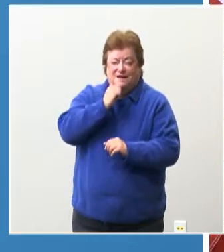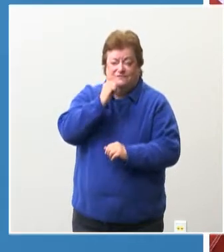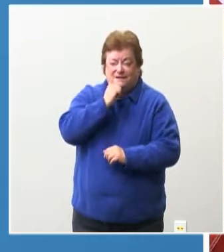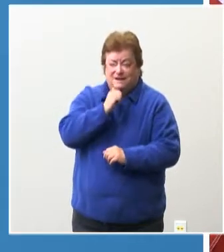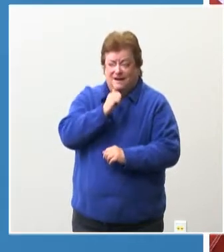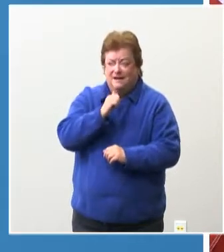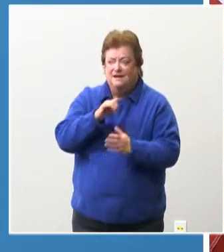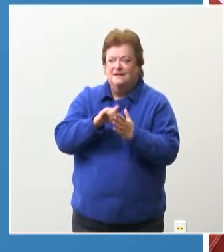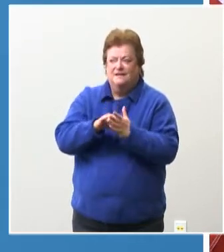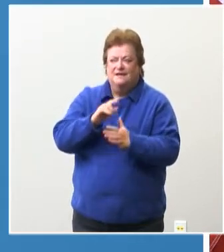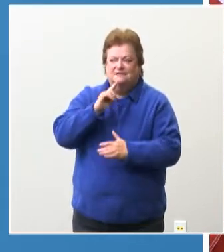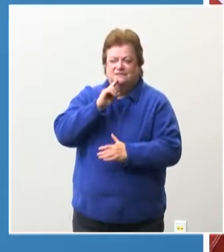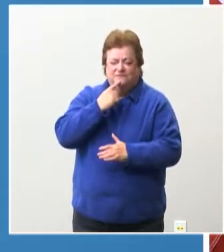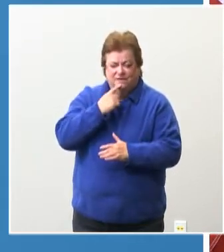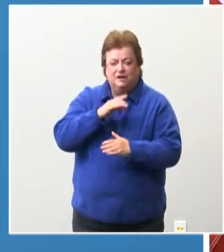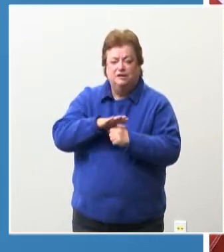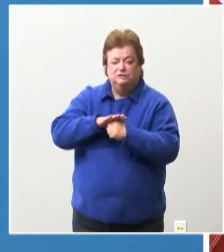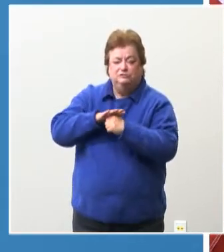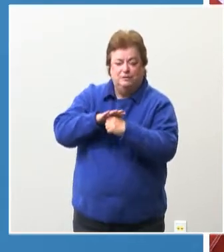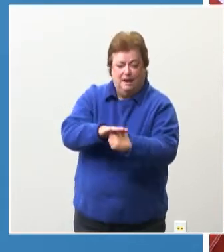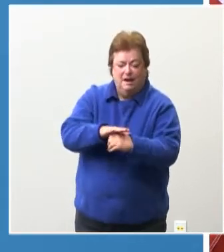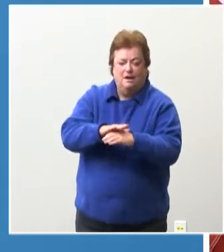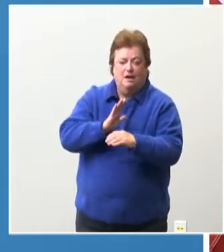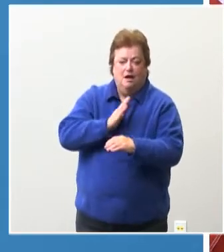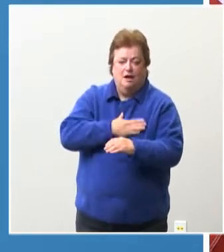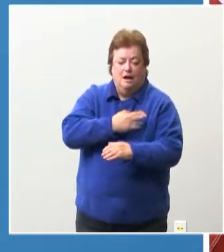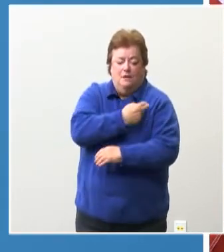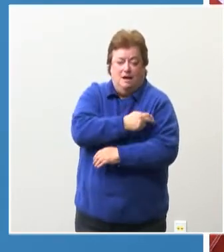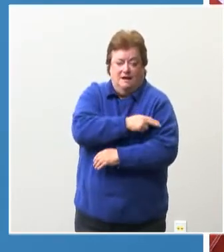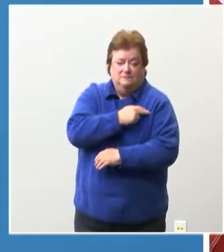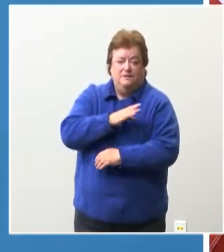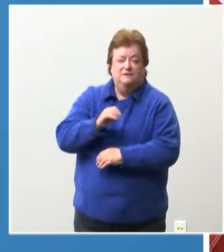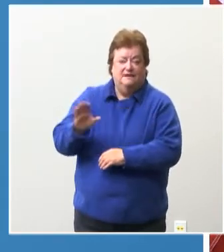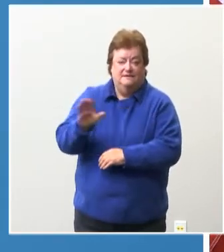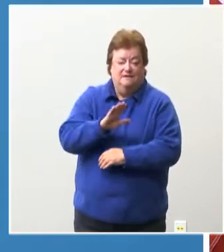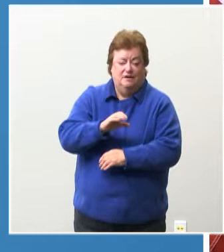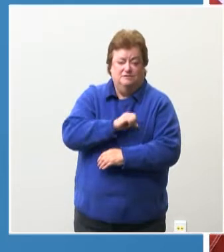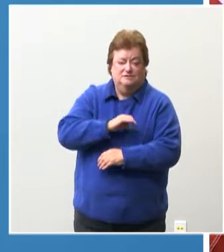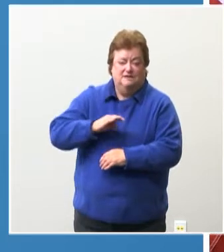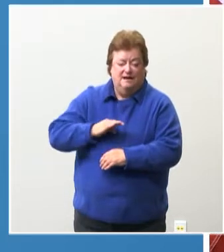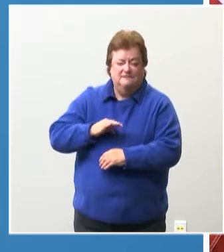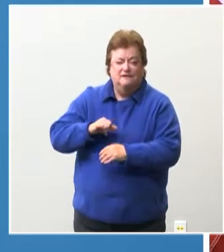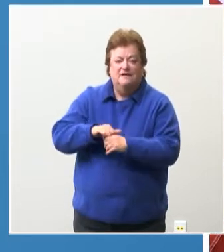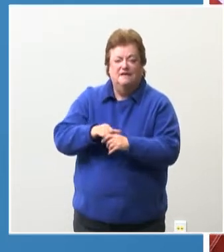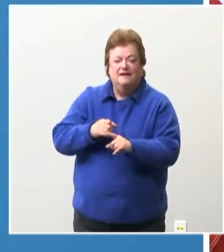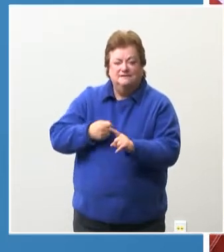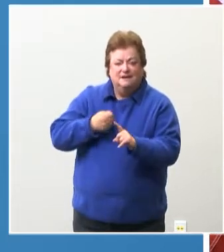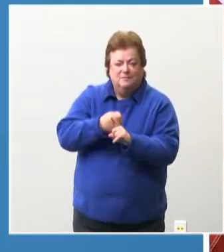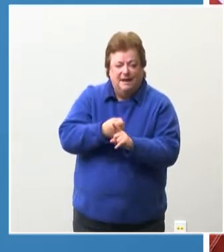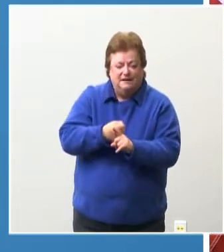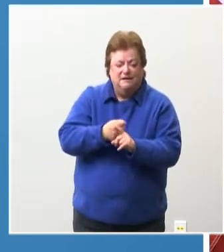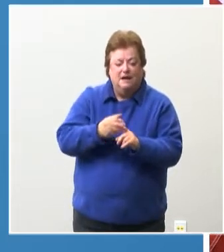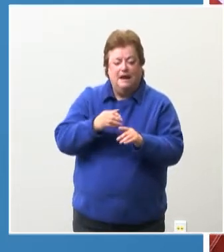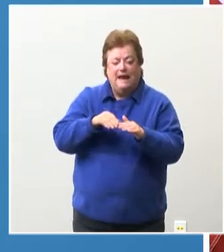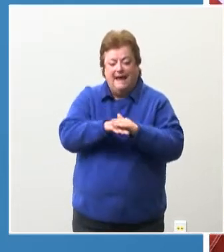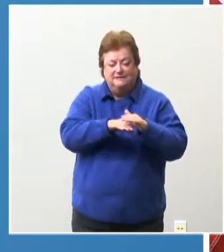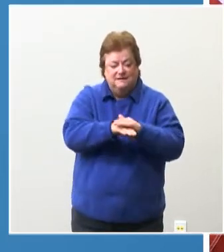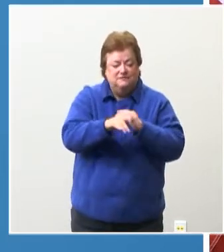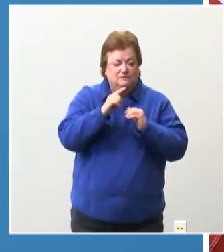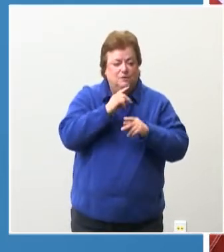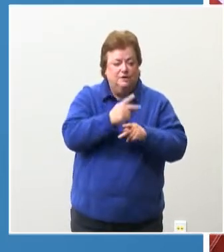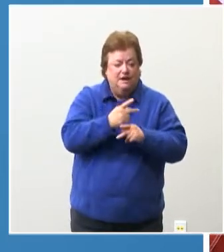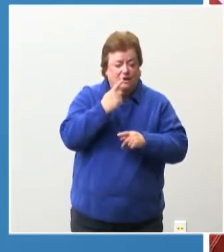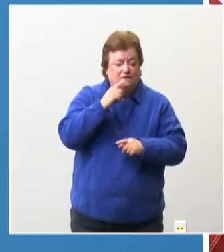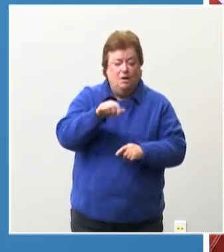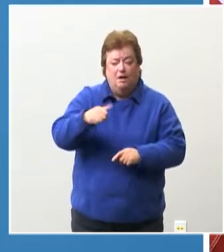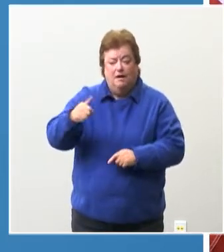is severely straining our hospitals and their staff. This is impacting access to care for our residents as